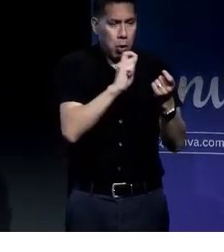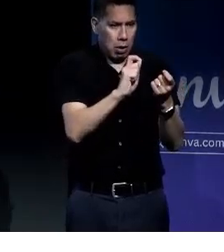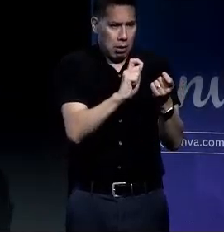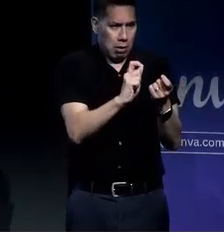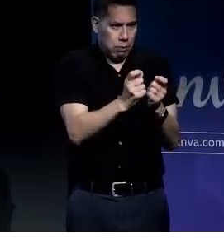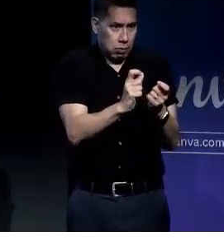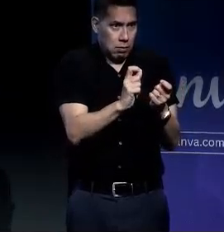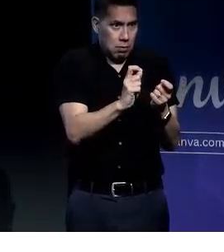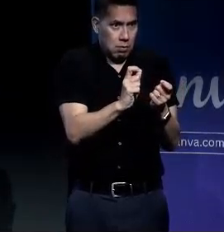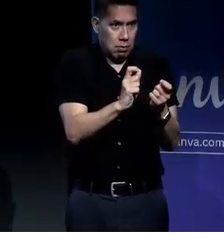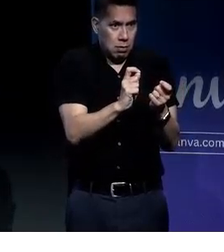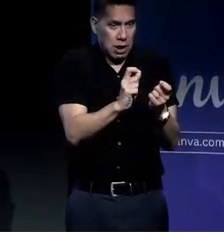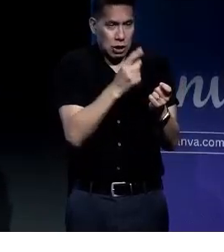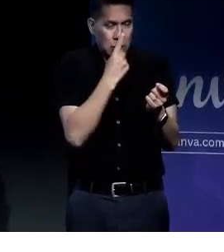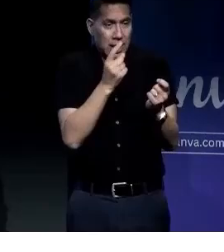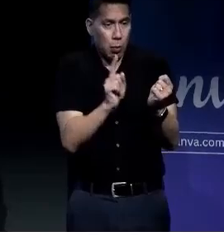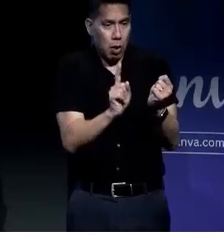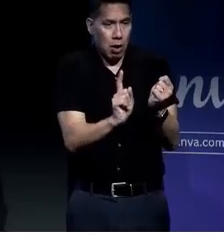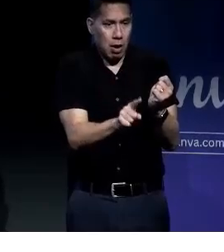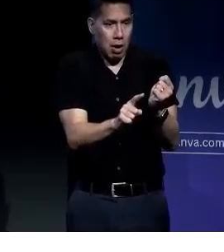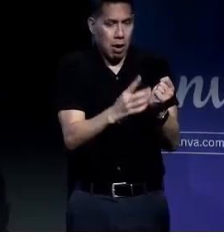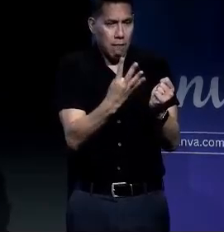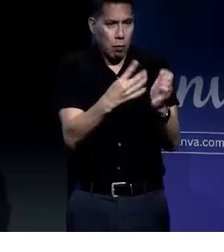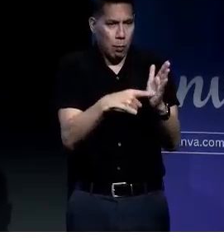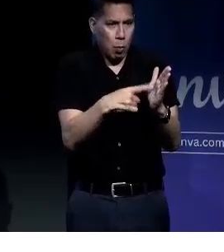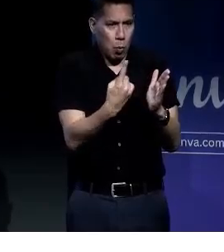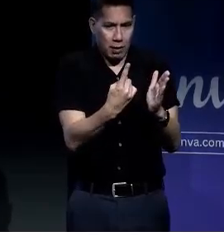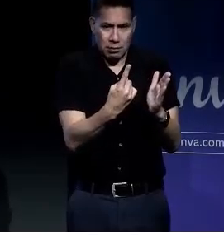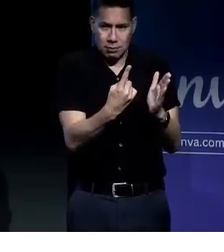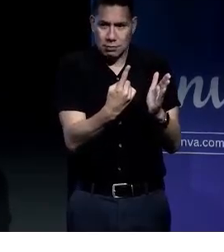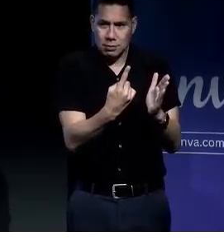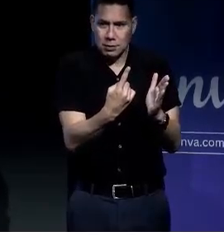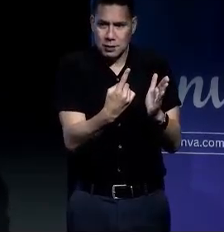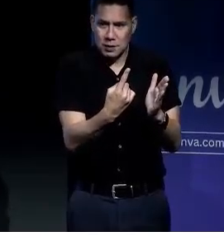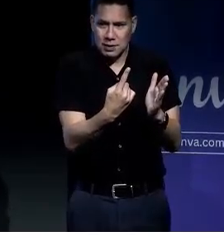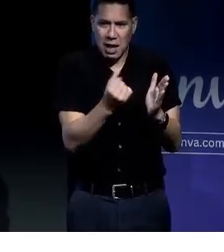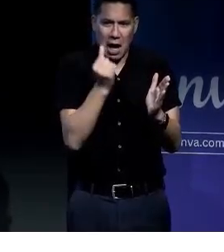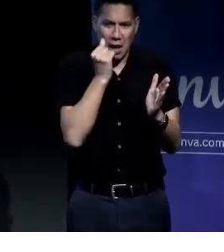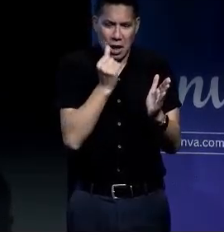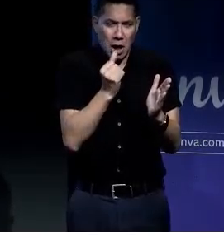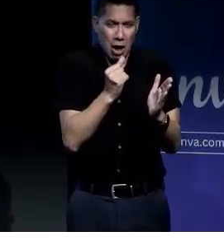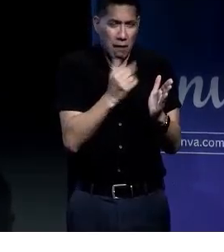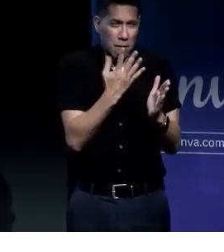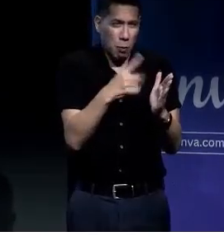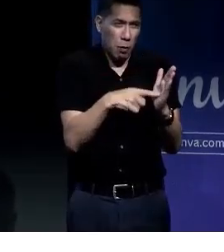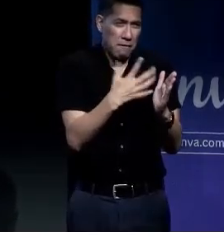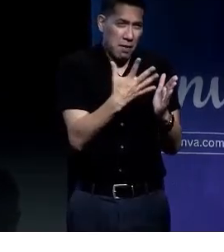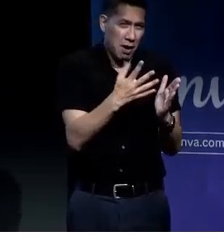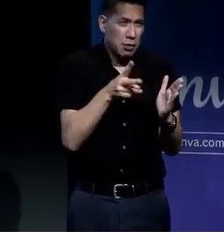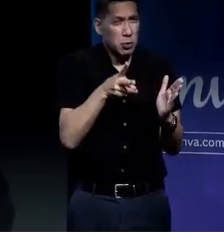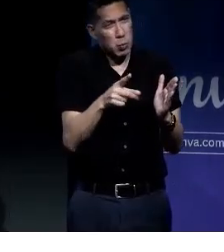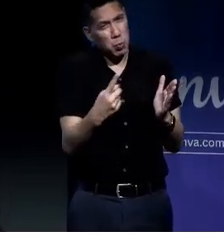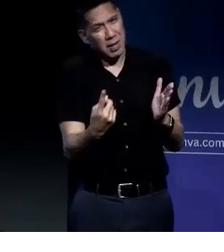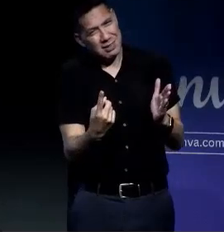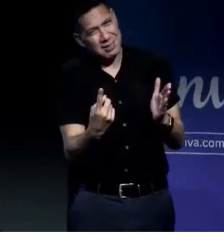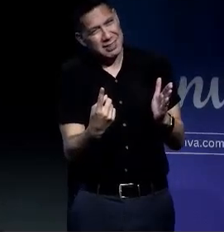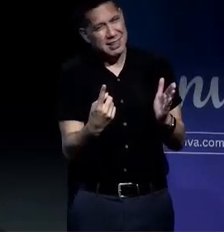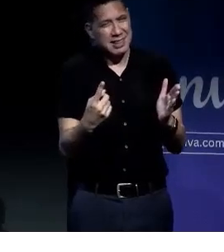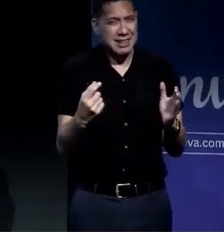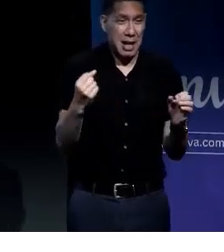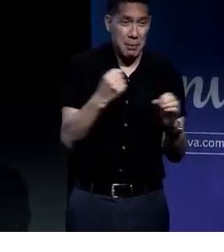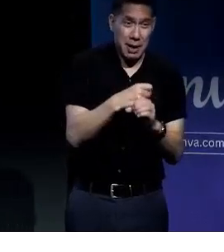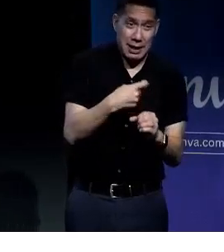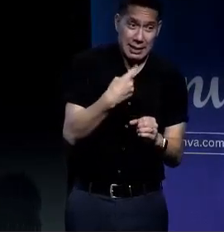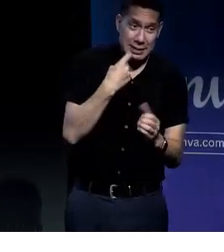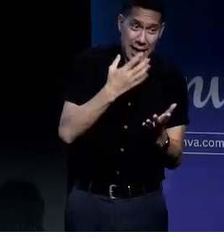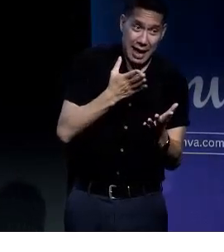things so I can hit the magic number of 4.5 to 1. I know that literally doesn't make it more accessible, but it's going to